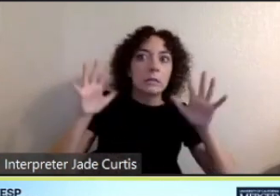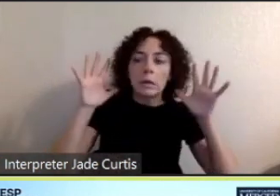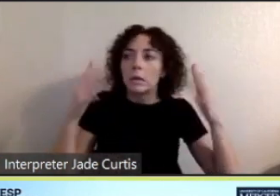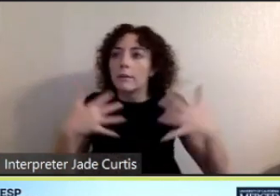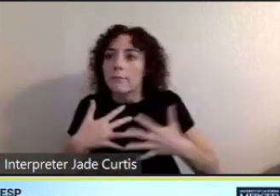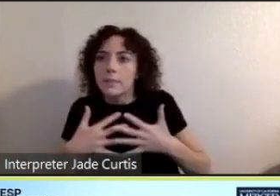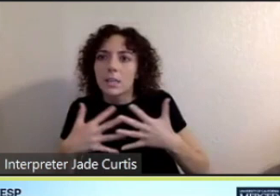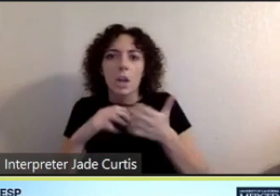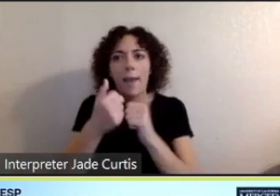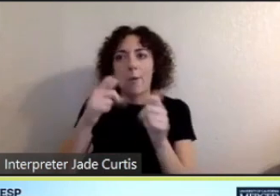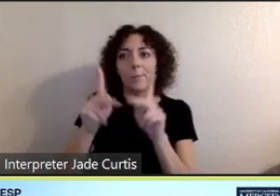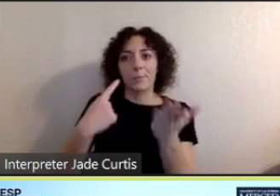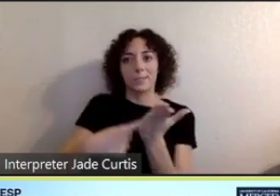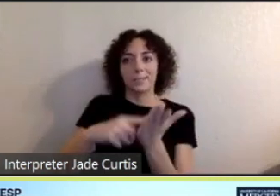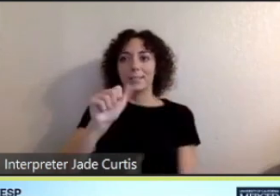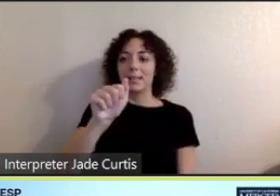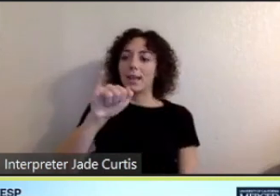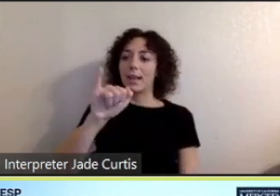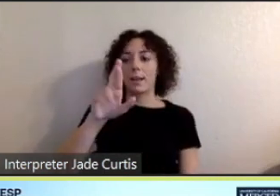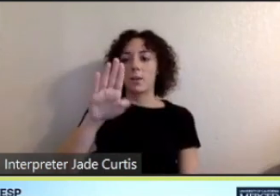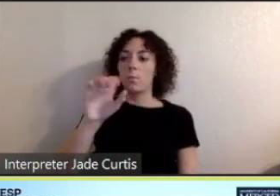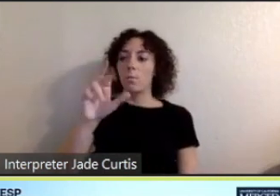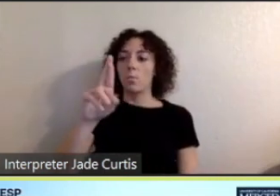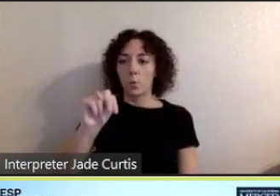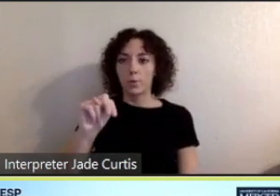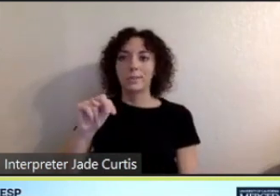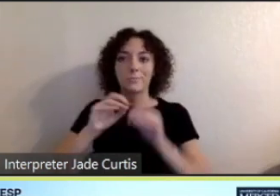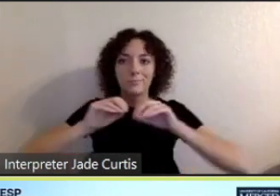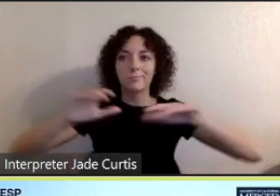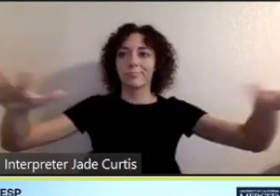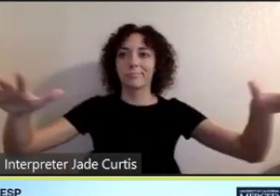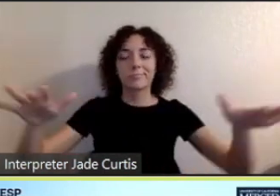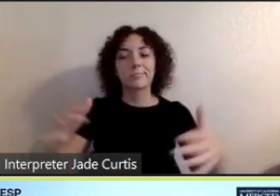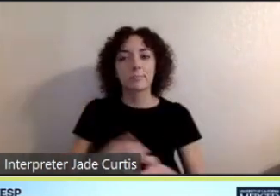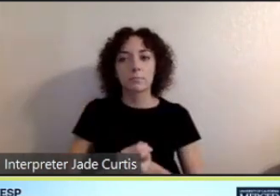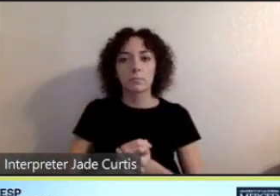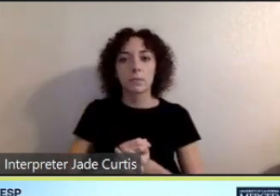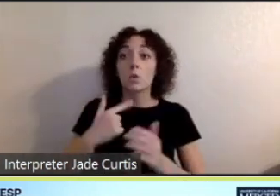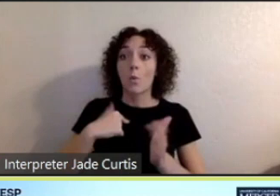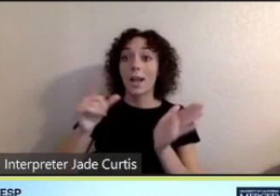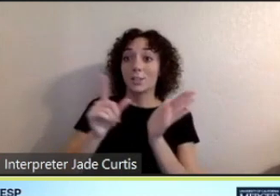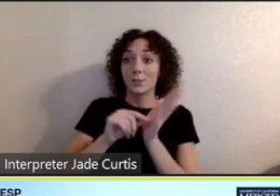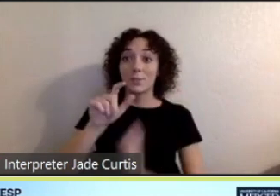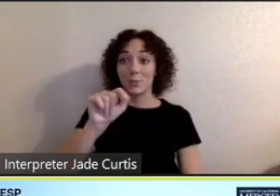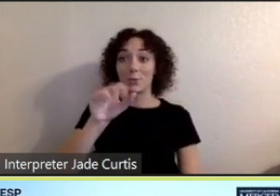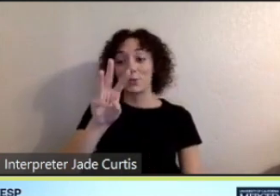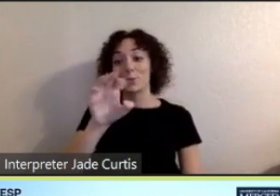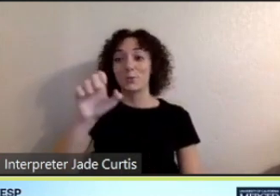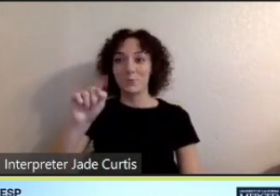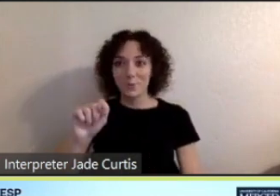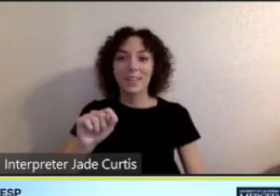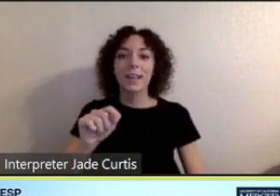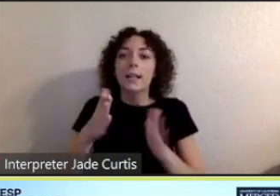transmission. So early in March, I tweeted out, "Let's talk about airborne transmission of SARS-CoV-2 and